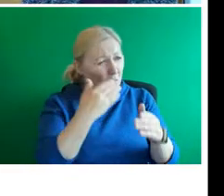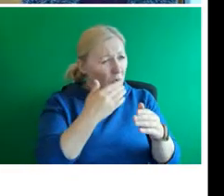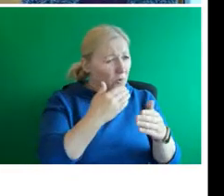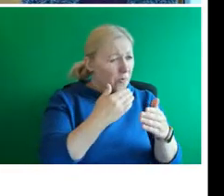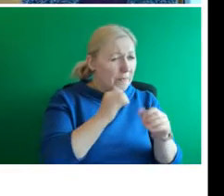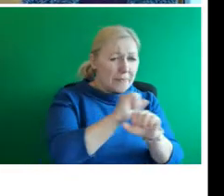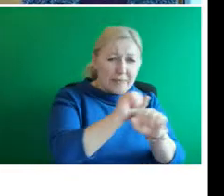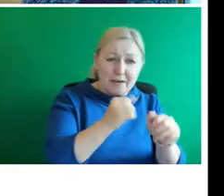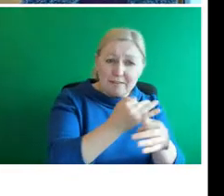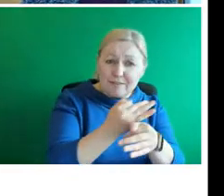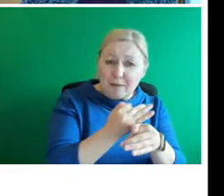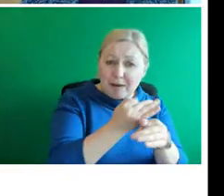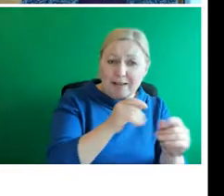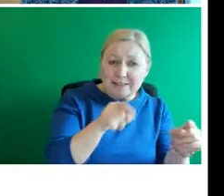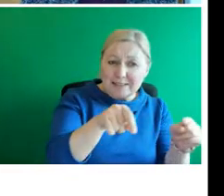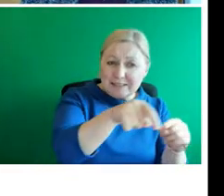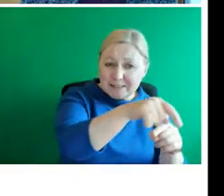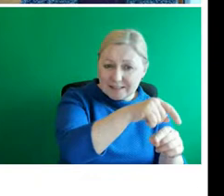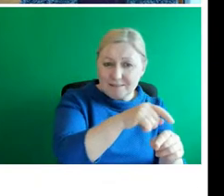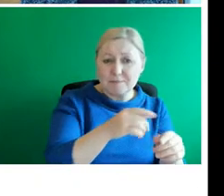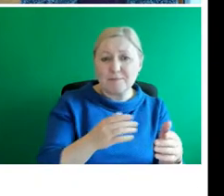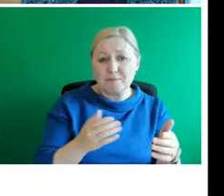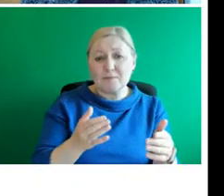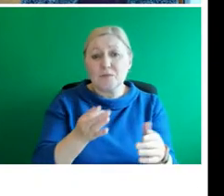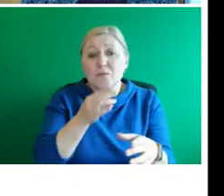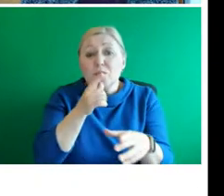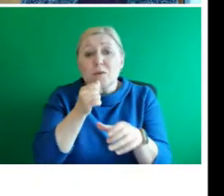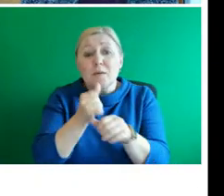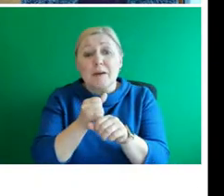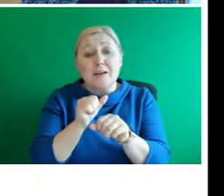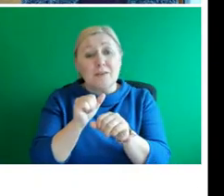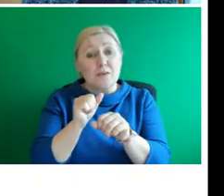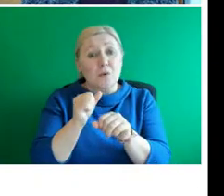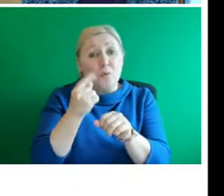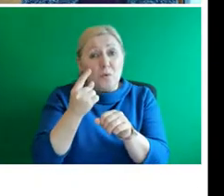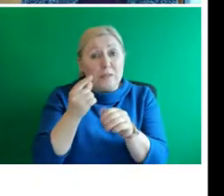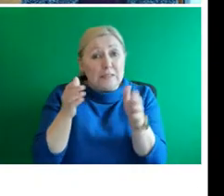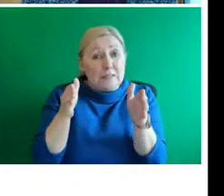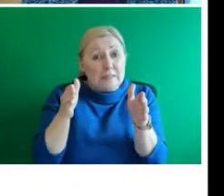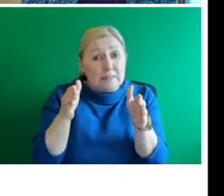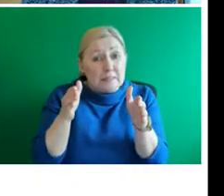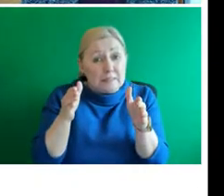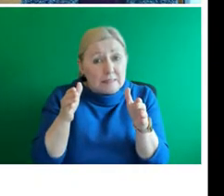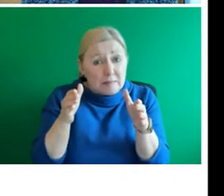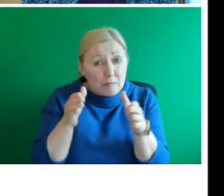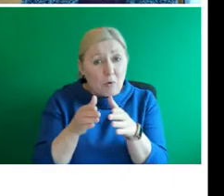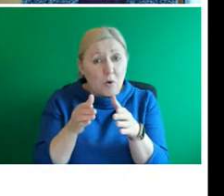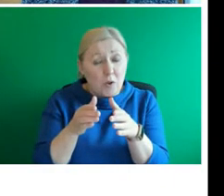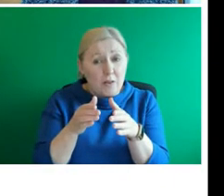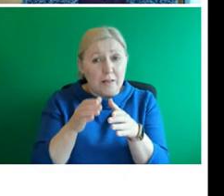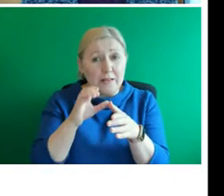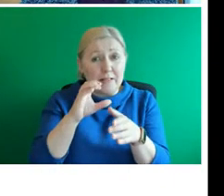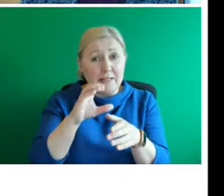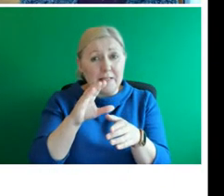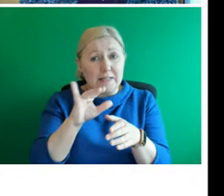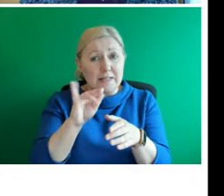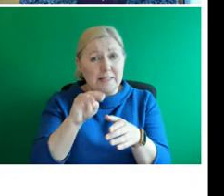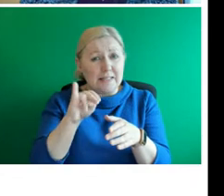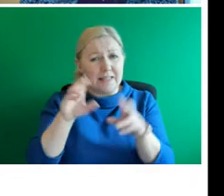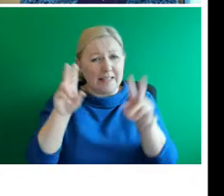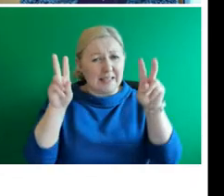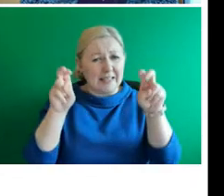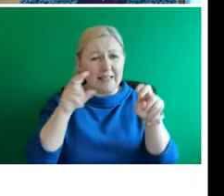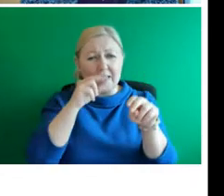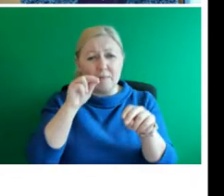specialist clinic, Rural Remote Memory Clinic, was established as a way to increase access by